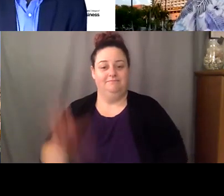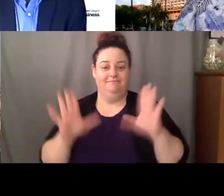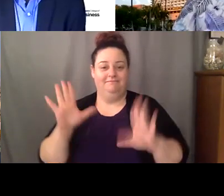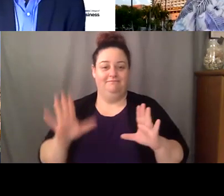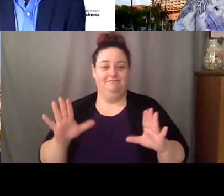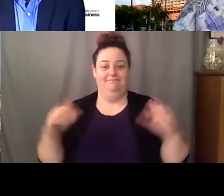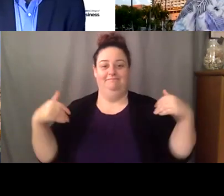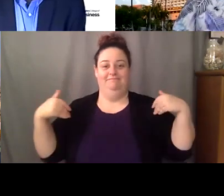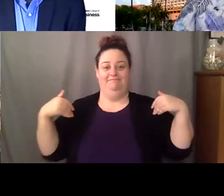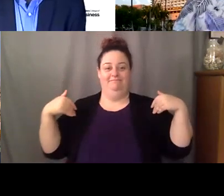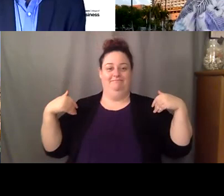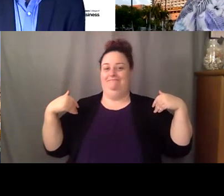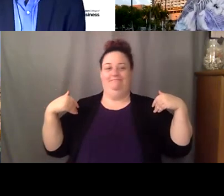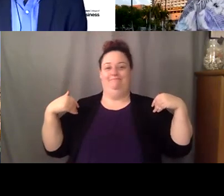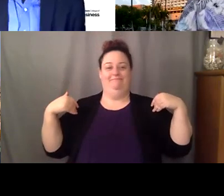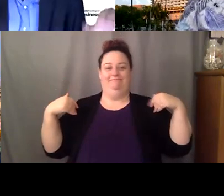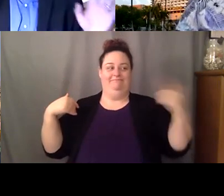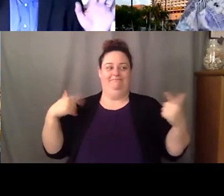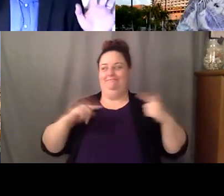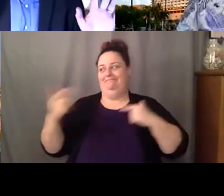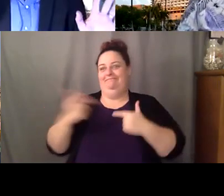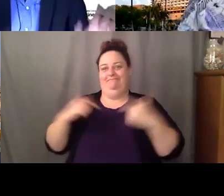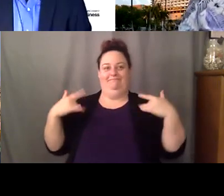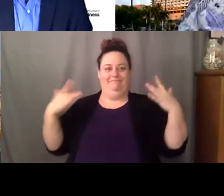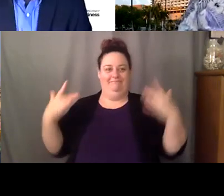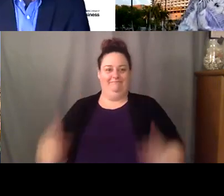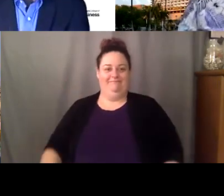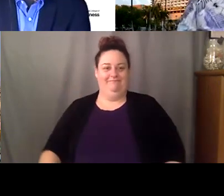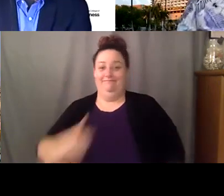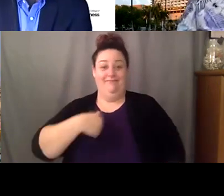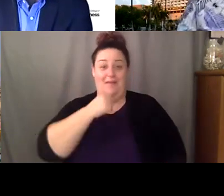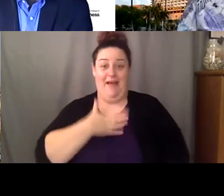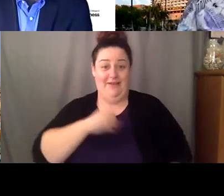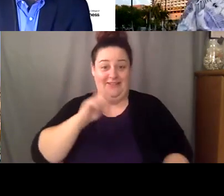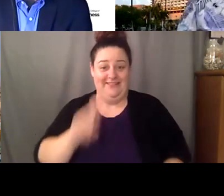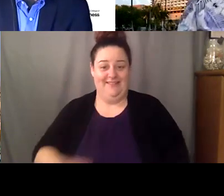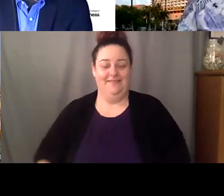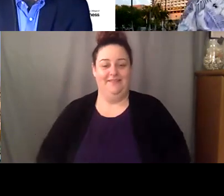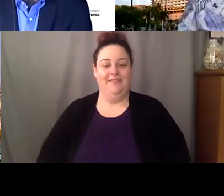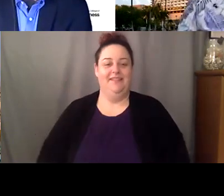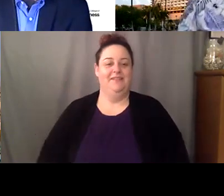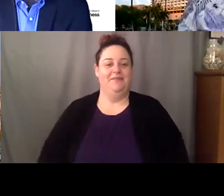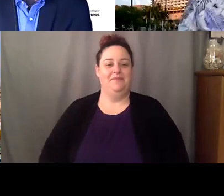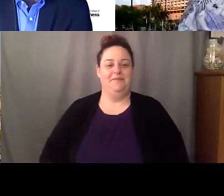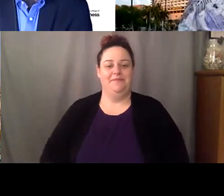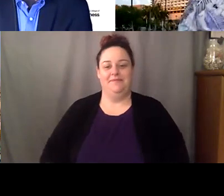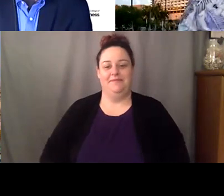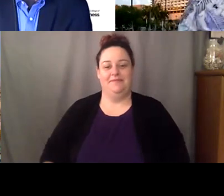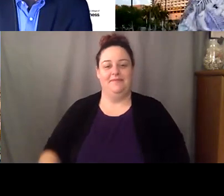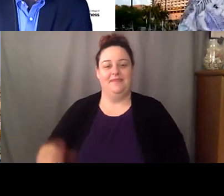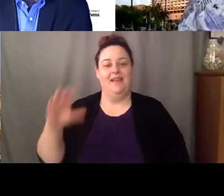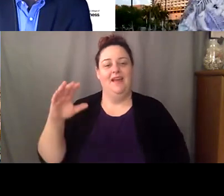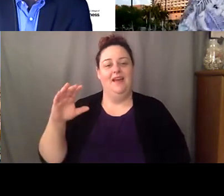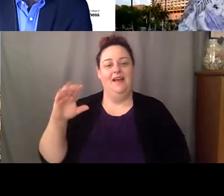No one wants to go, Rick. No one wants to answer that one. No one wants this one. These are not my questions. No. I think from an aspect with the